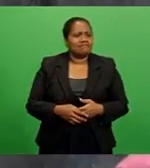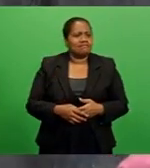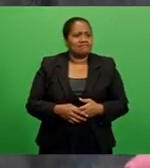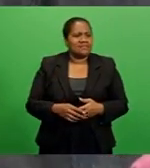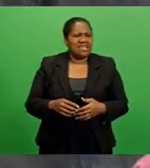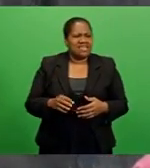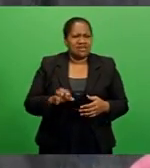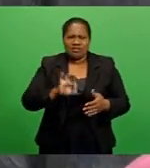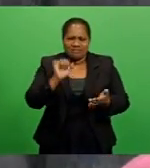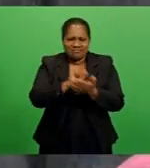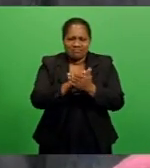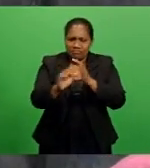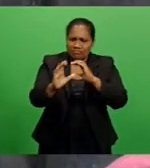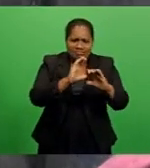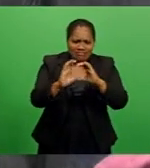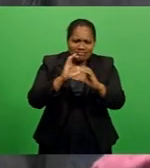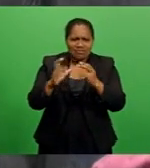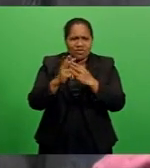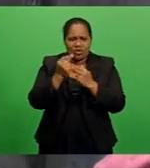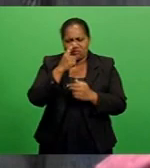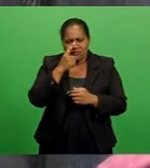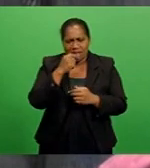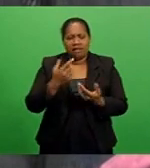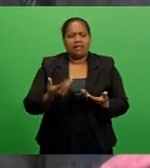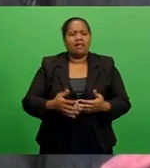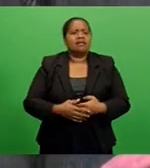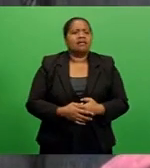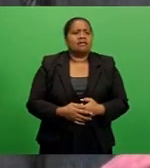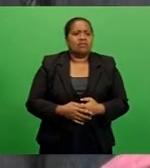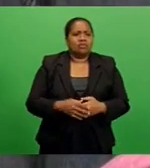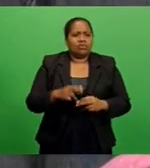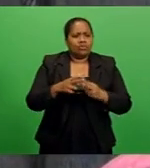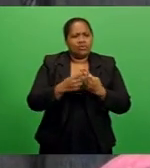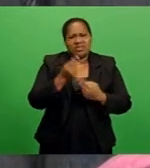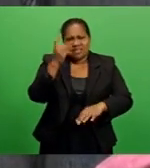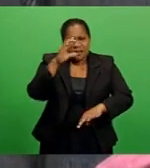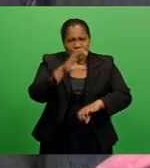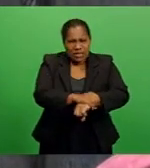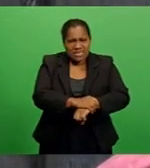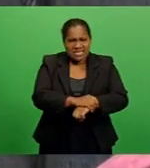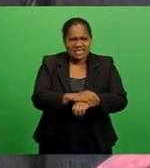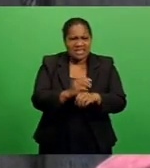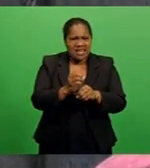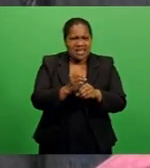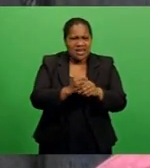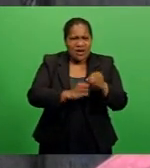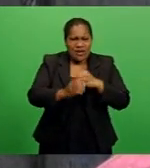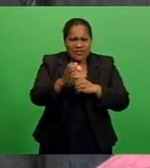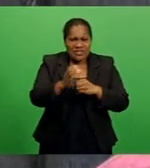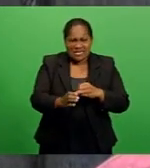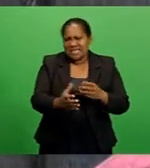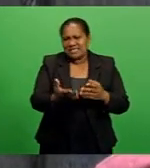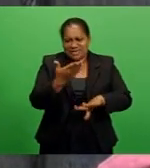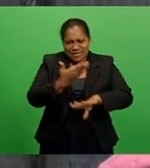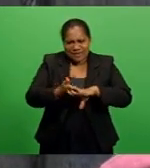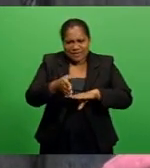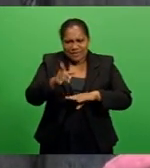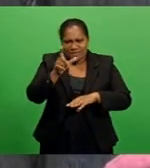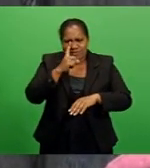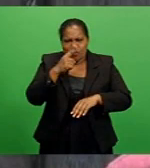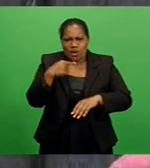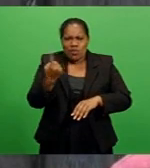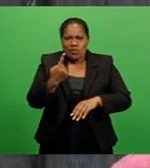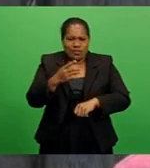communication with public, with the police officers, new recruits. I think they don't know how to